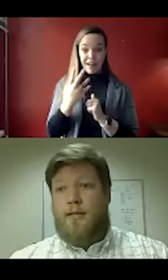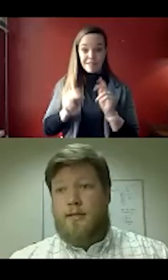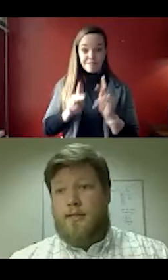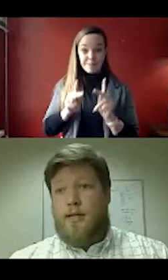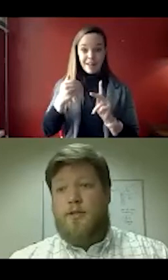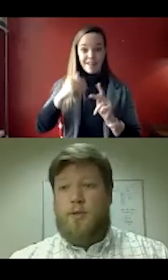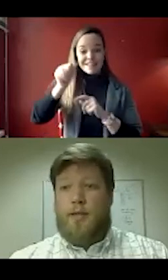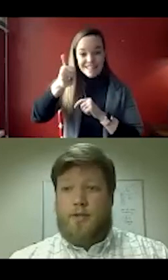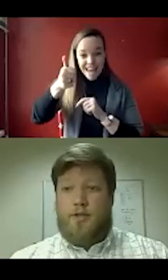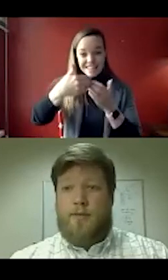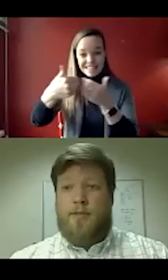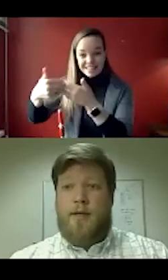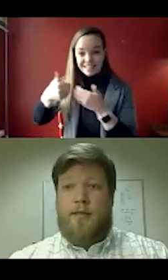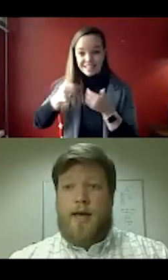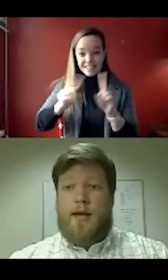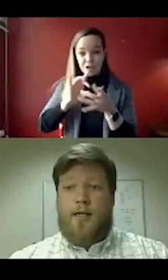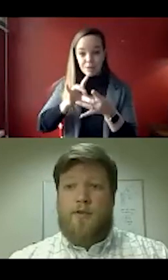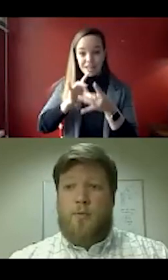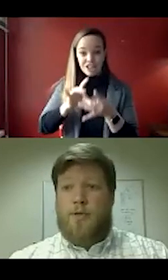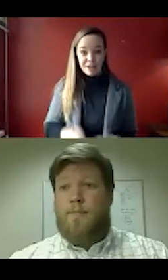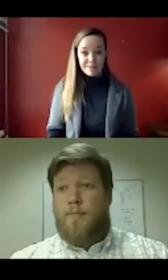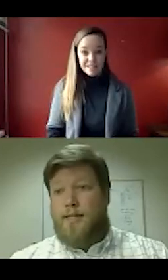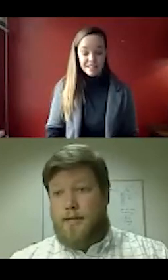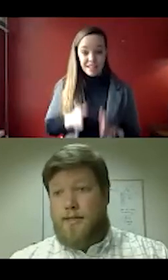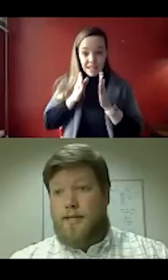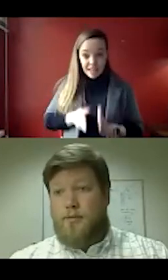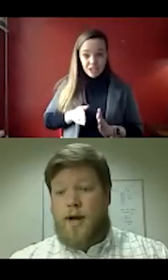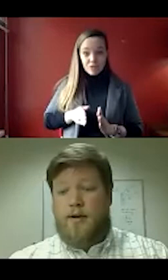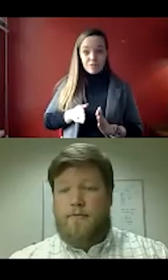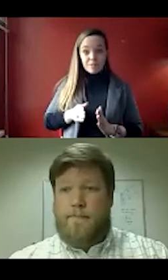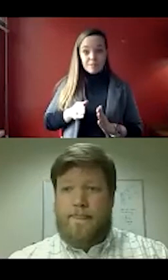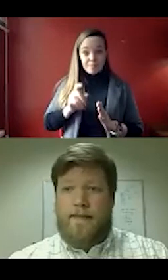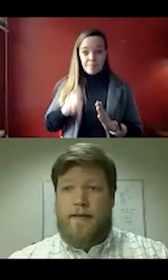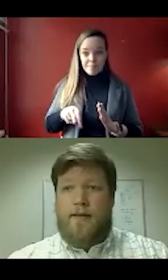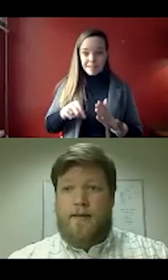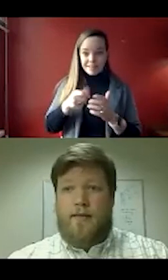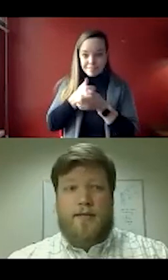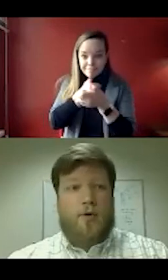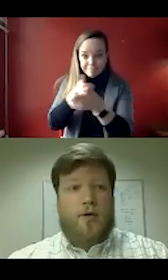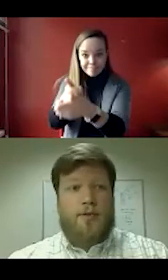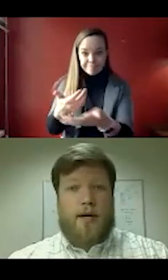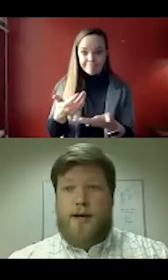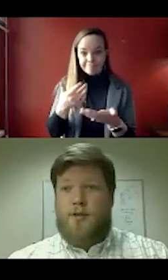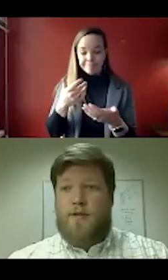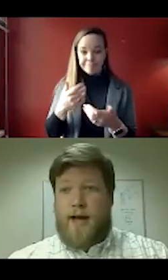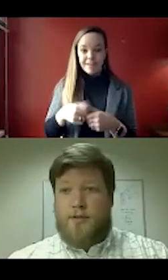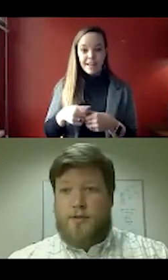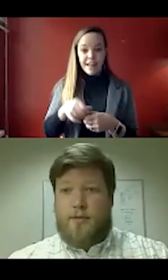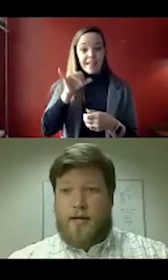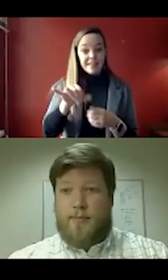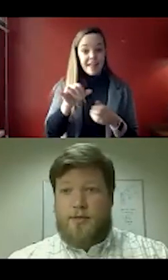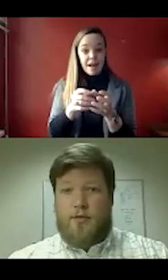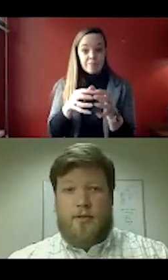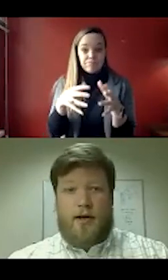10 distinct relationships that an individual person might need to keep track of. This grows actually faster